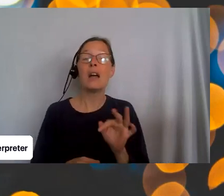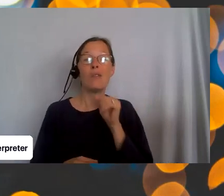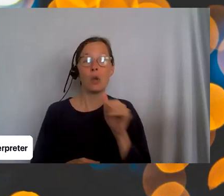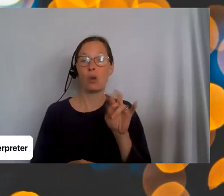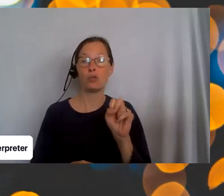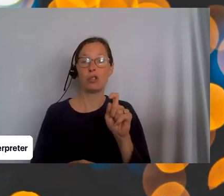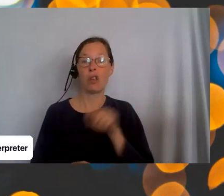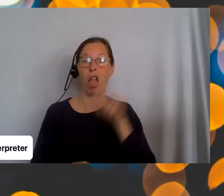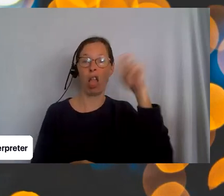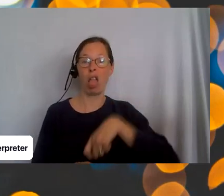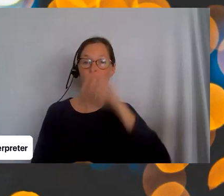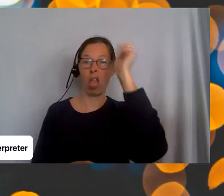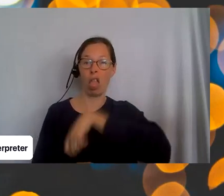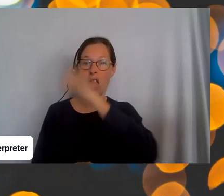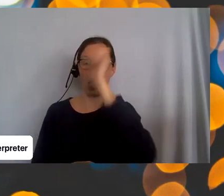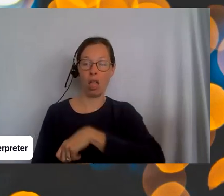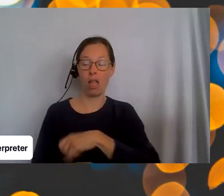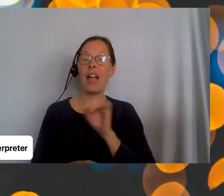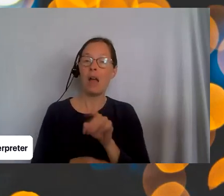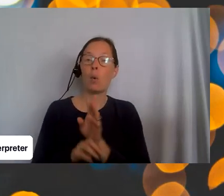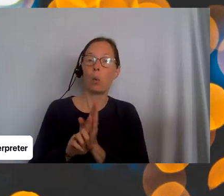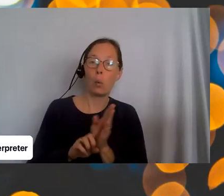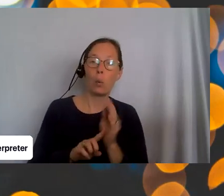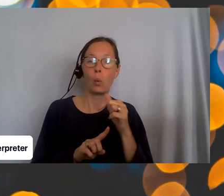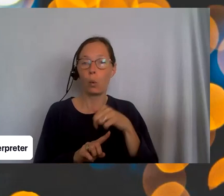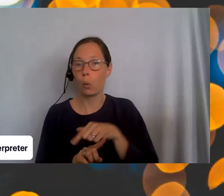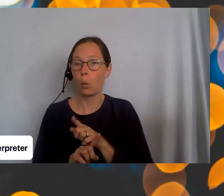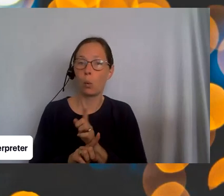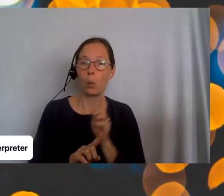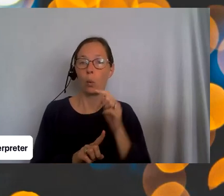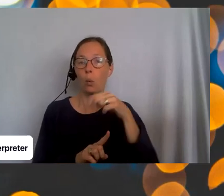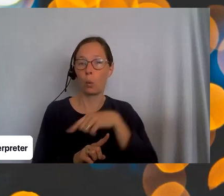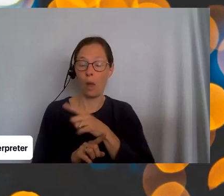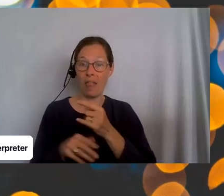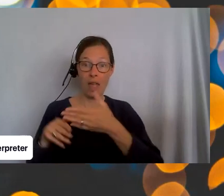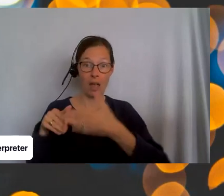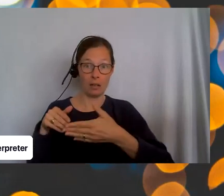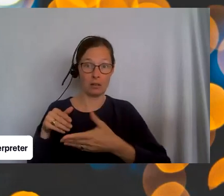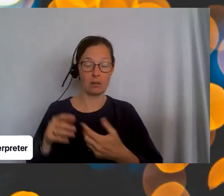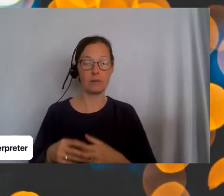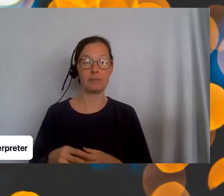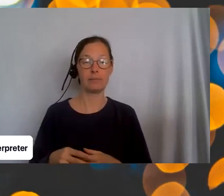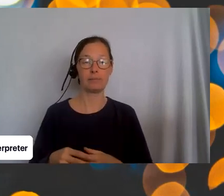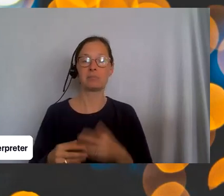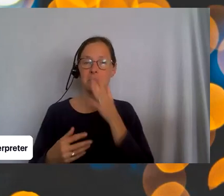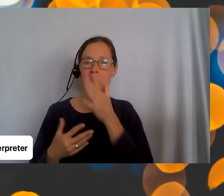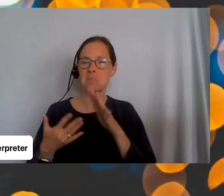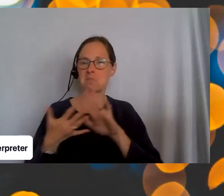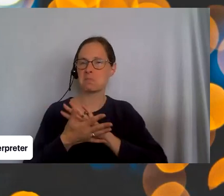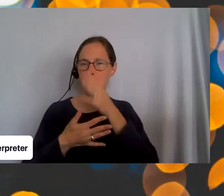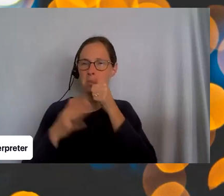back and forth or up and down, if you kind of weave it around, especially at the end like this, it'll be pretty